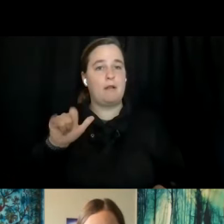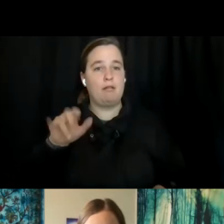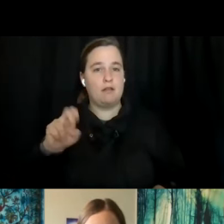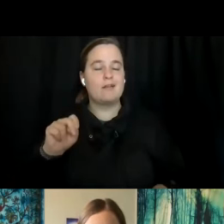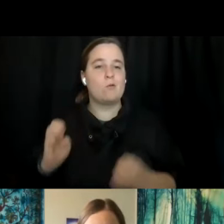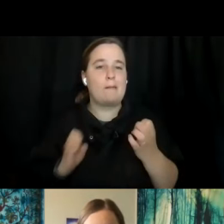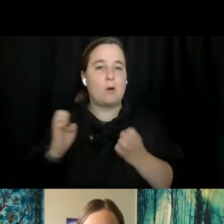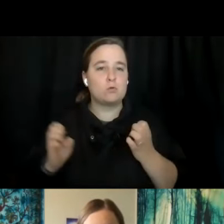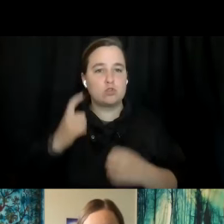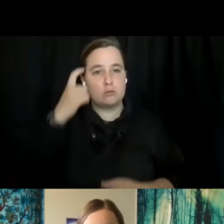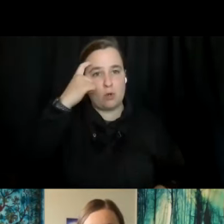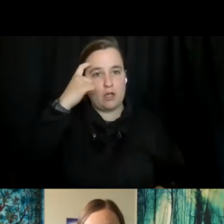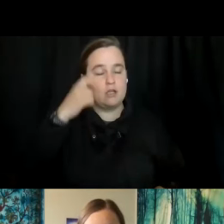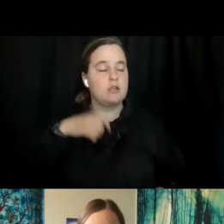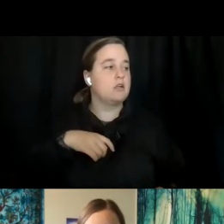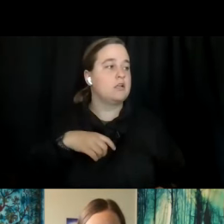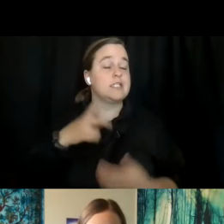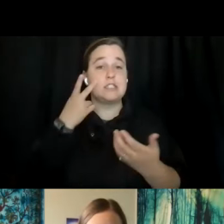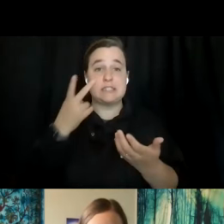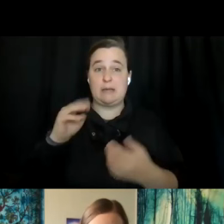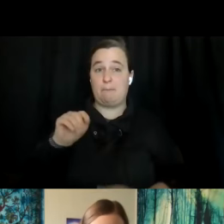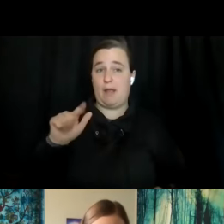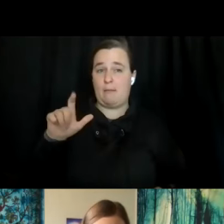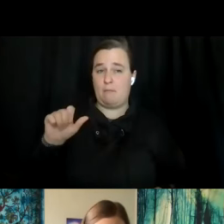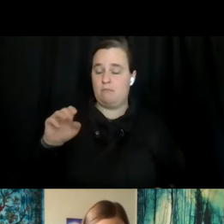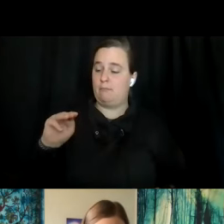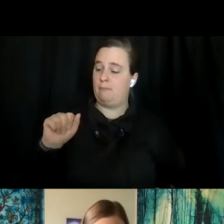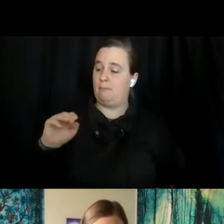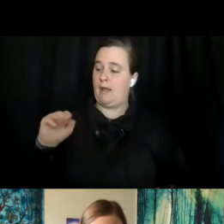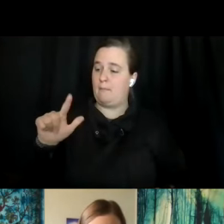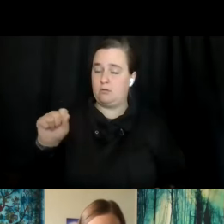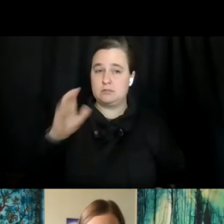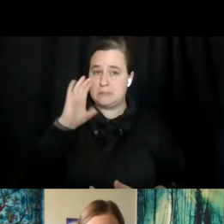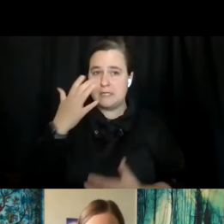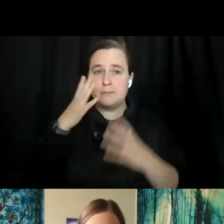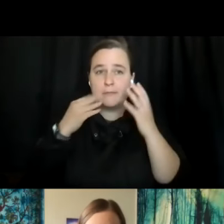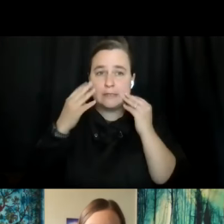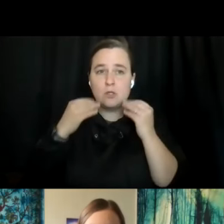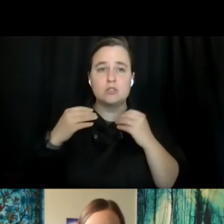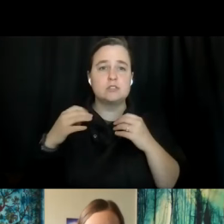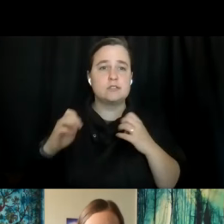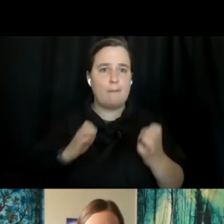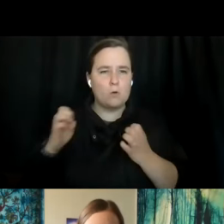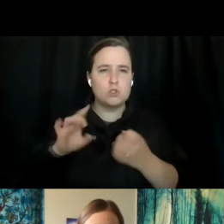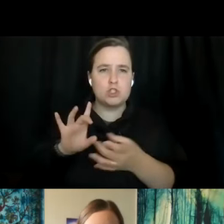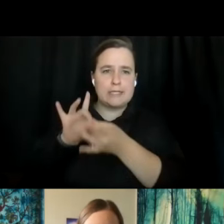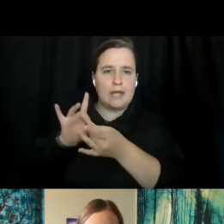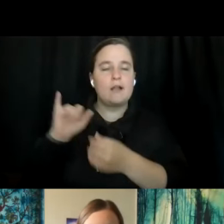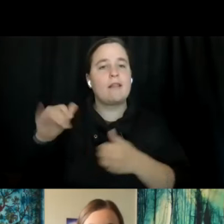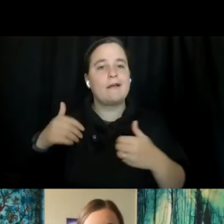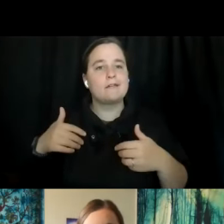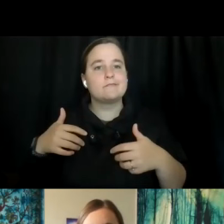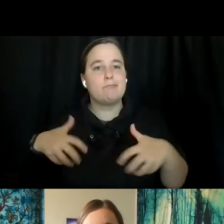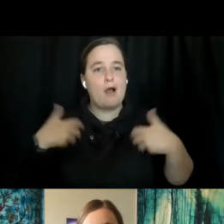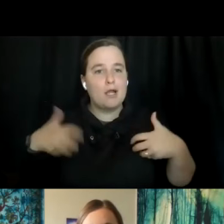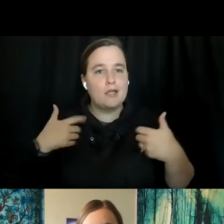can see mammals can display a sense of emotion, attachment, thinking of monkeys and dogs and